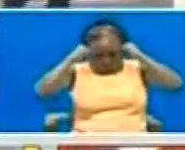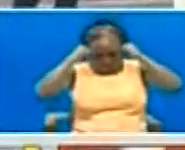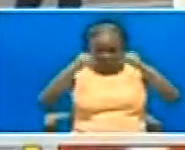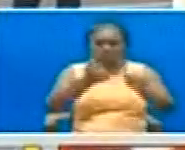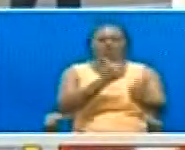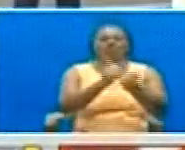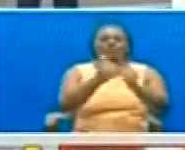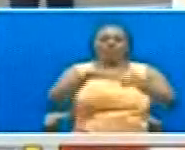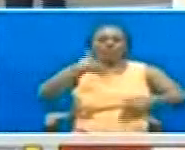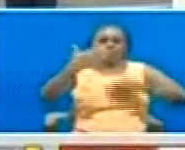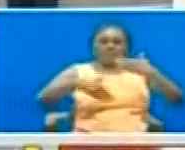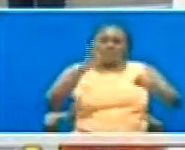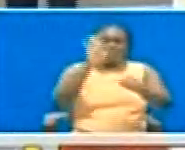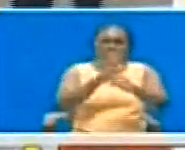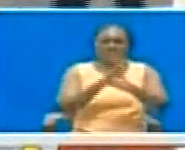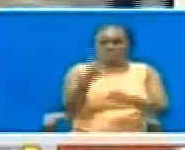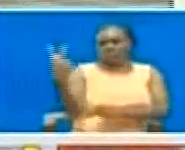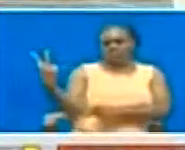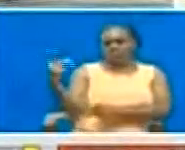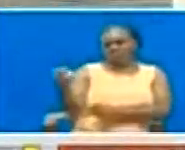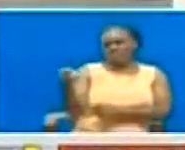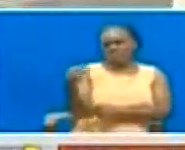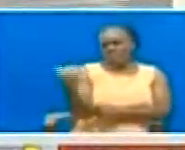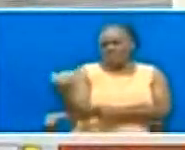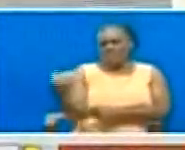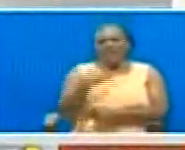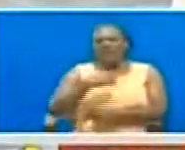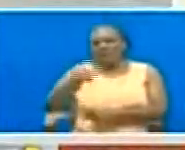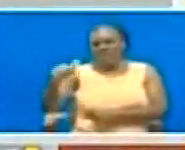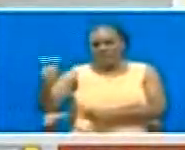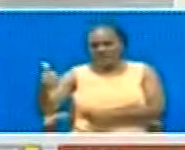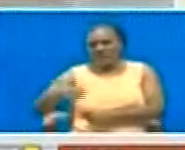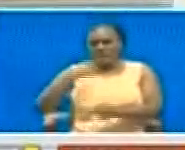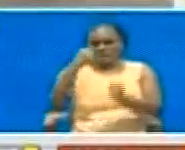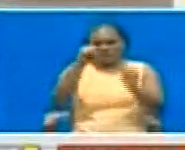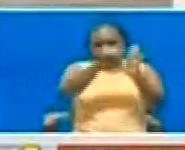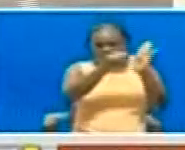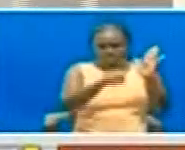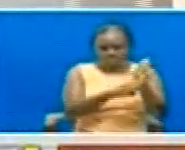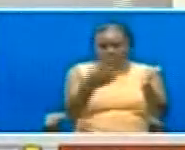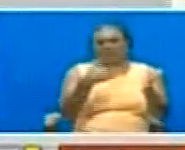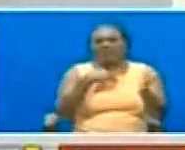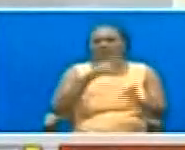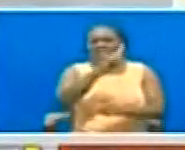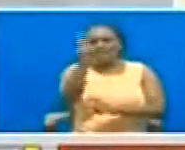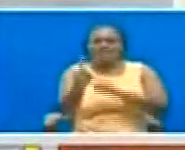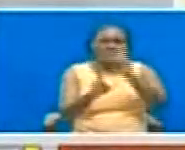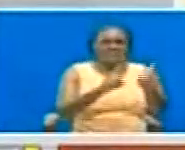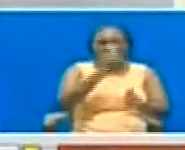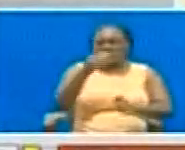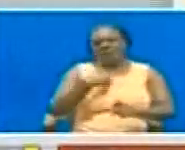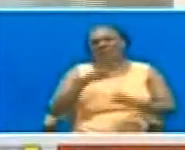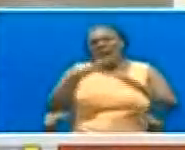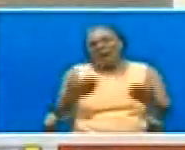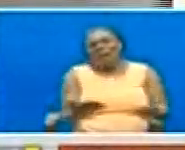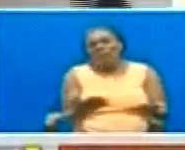game, you know, because most of these these students have other assignments, other engagements, stamp papers, you know, exams,